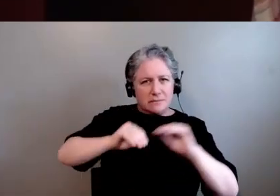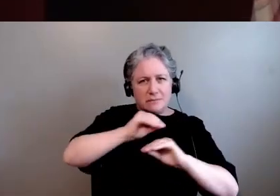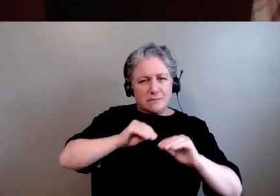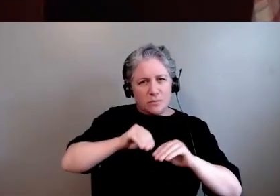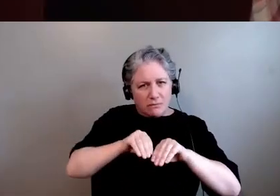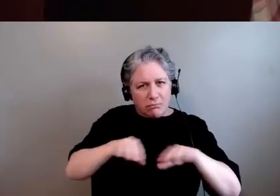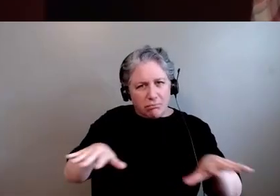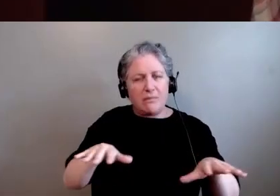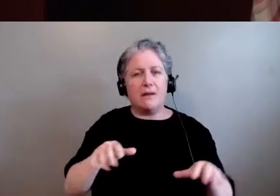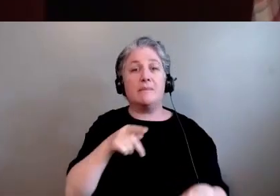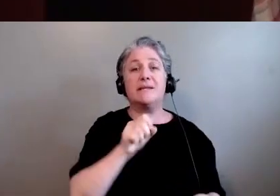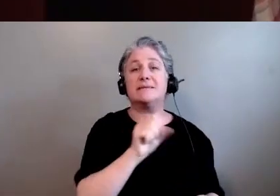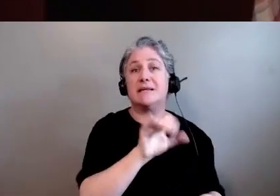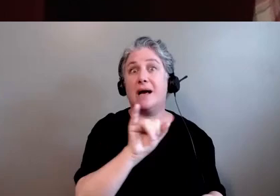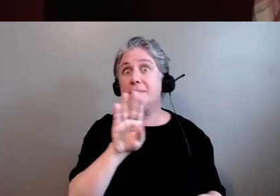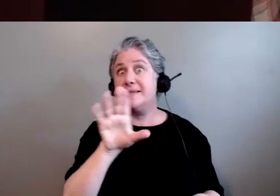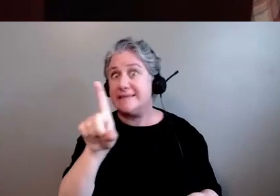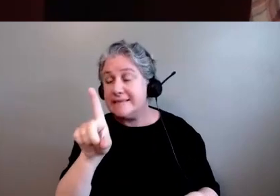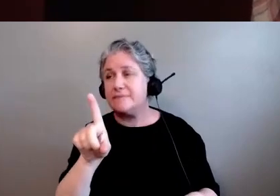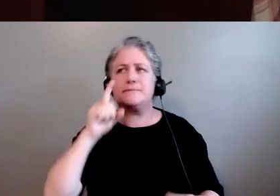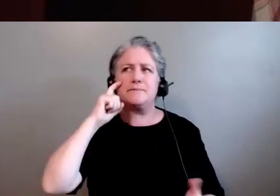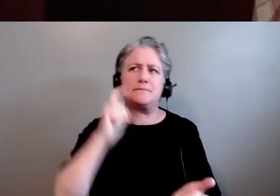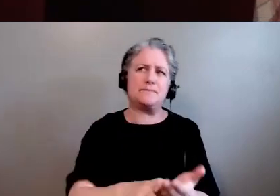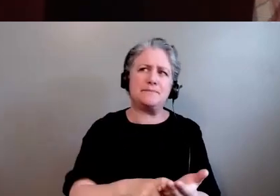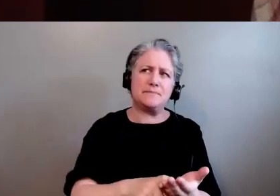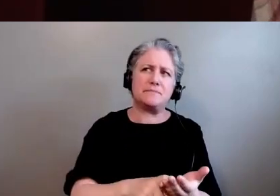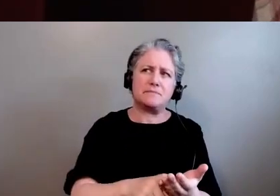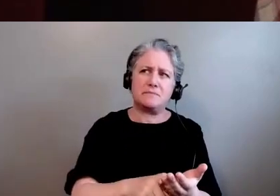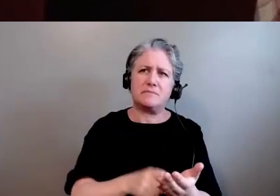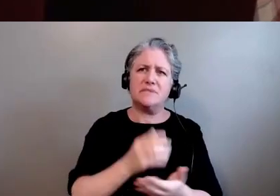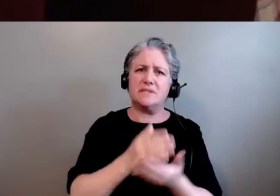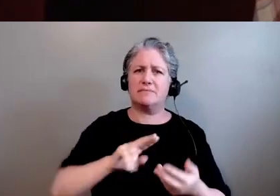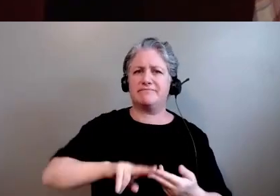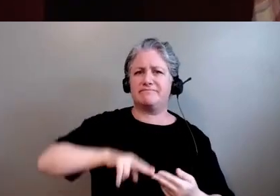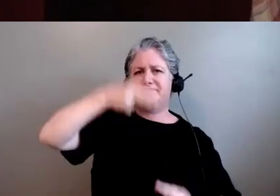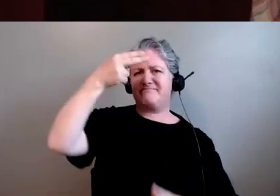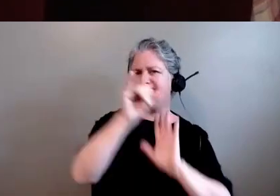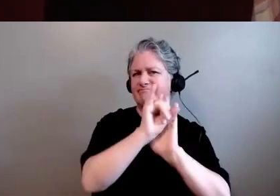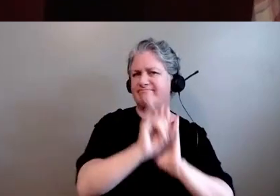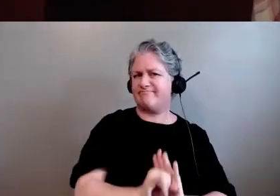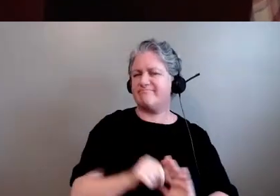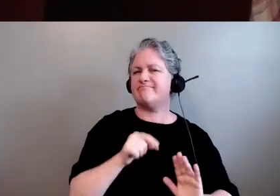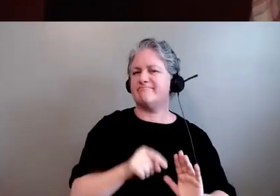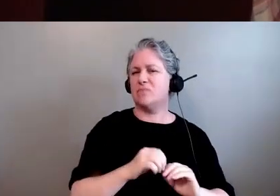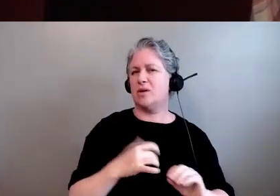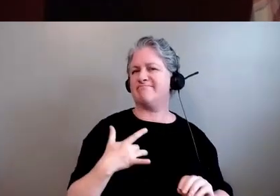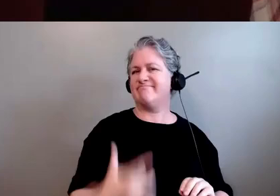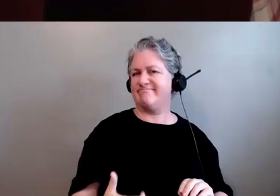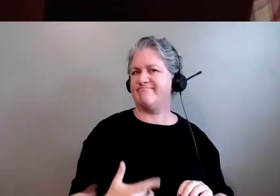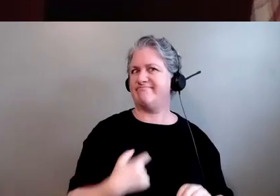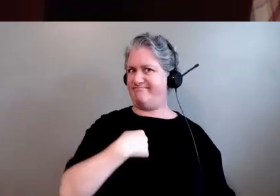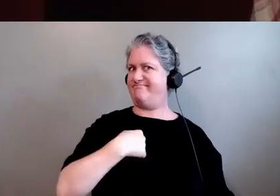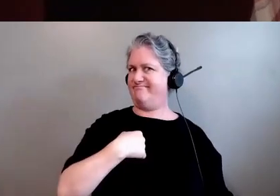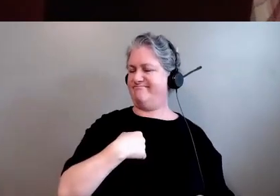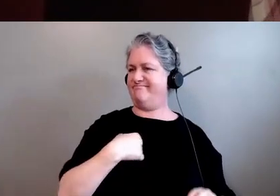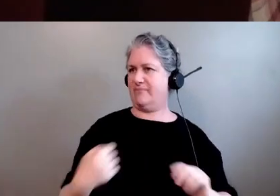IBD, what we see is that there are some genetic signatures that make PSC more likely, but they tend